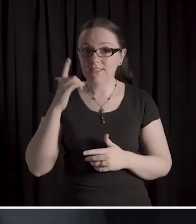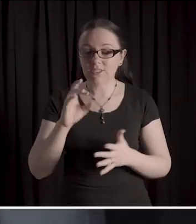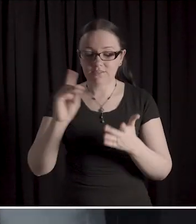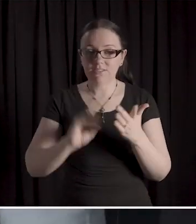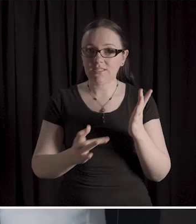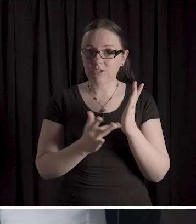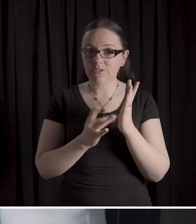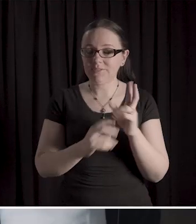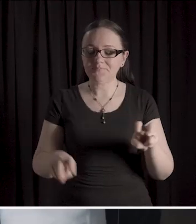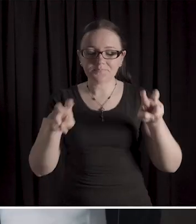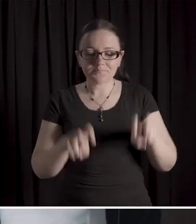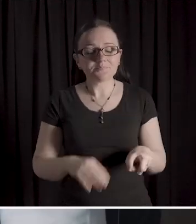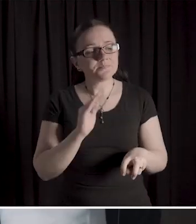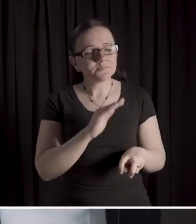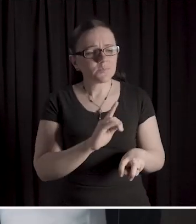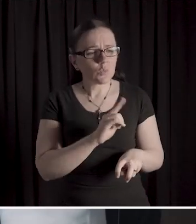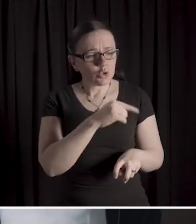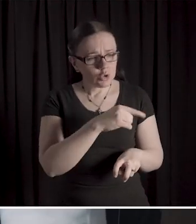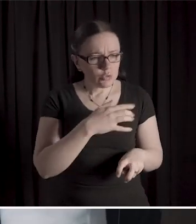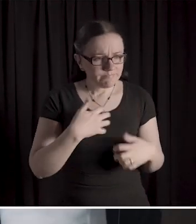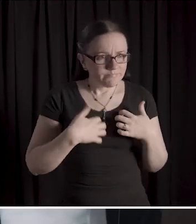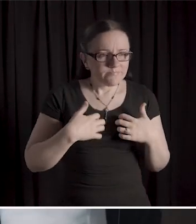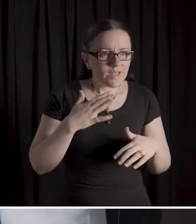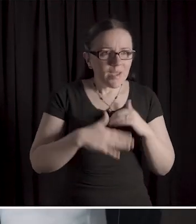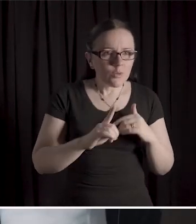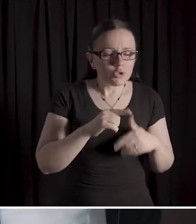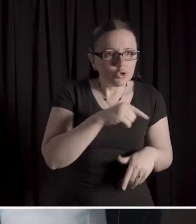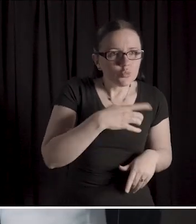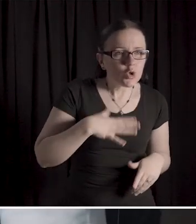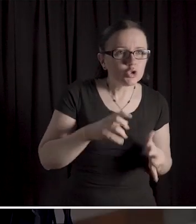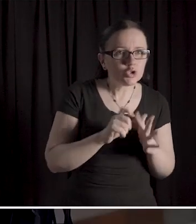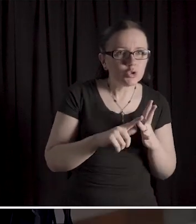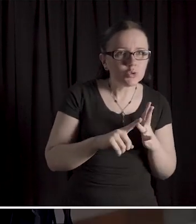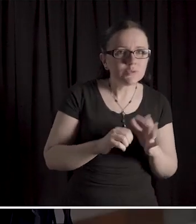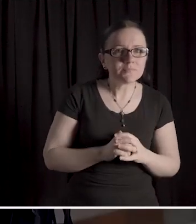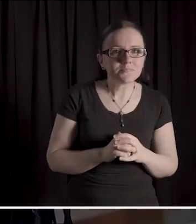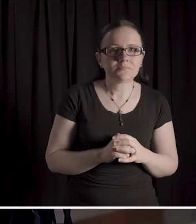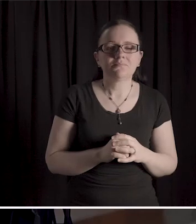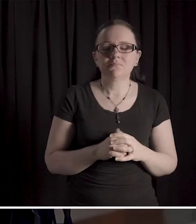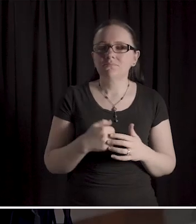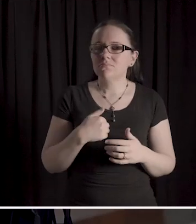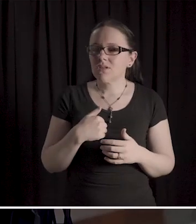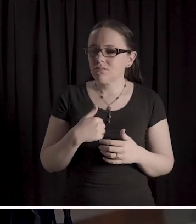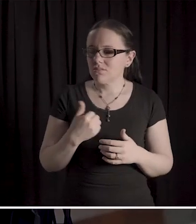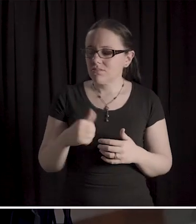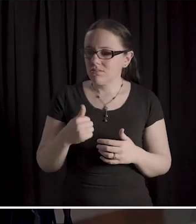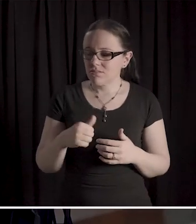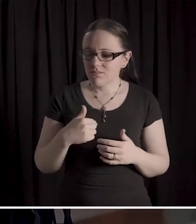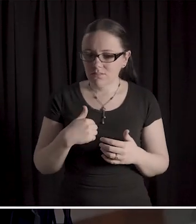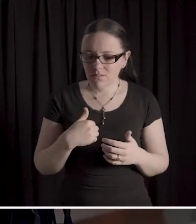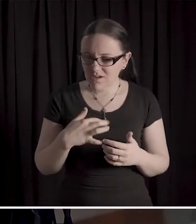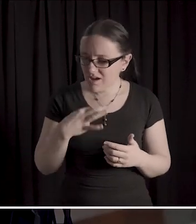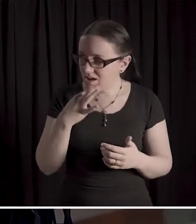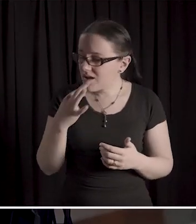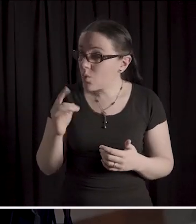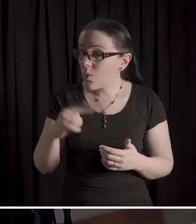And then my design and technology teacher sat down beside me and asked me, what are you passionate about, Mel? What would you like to